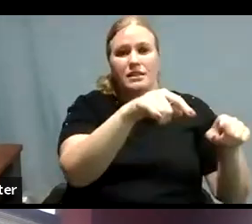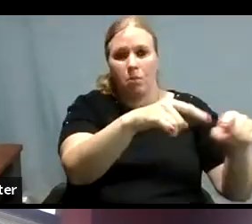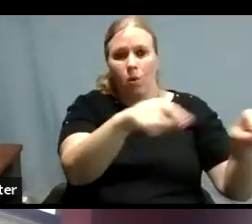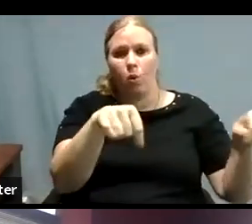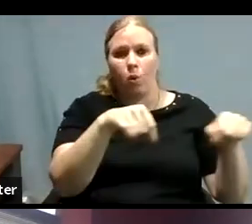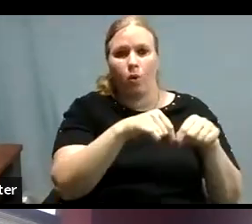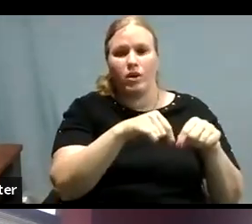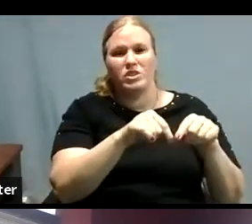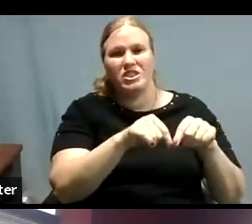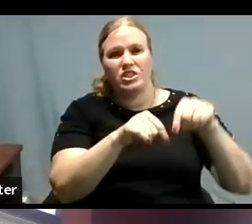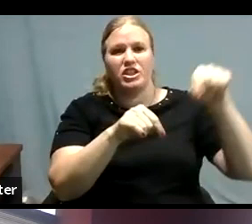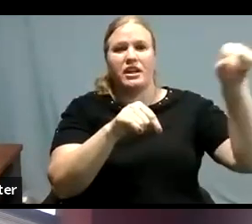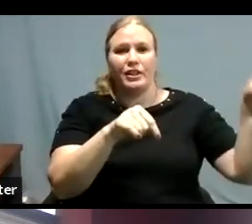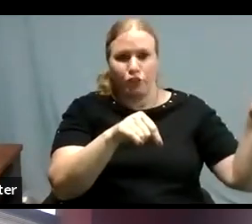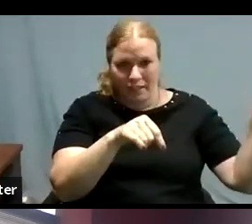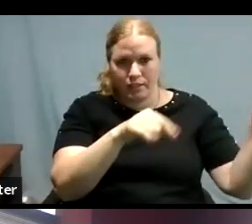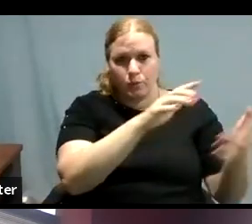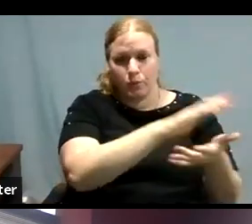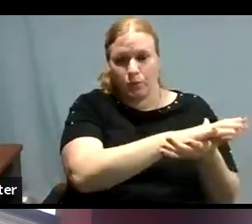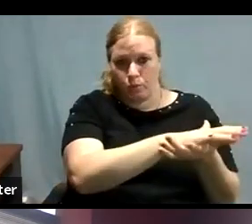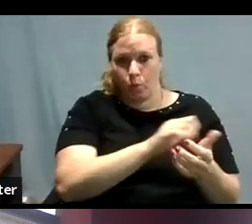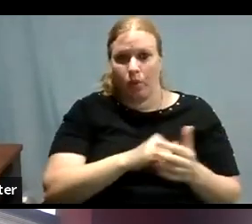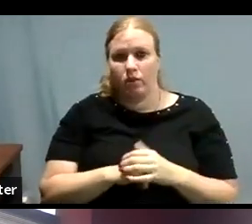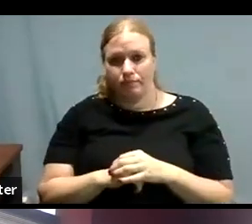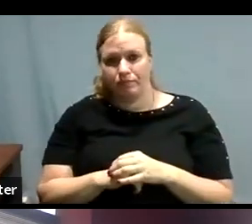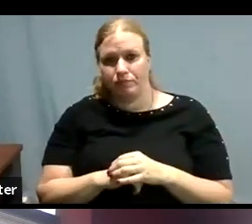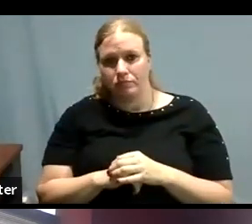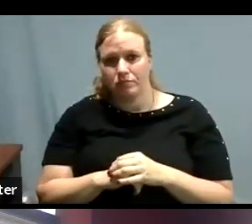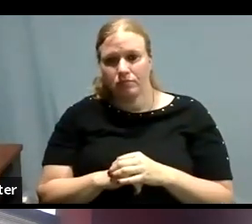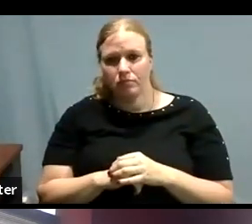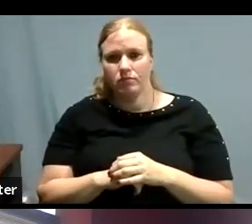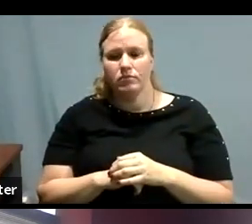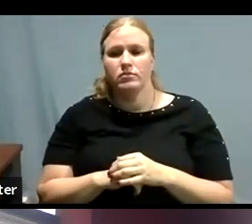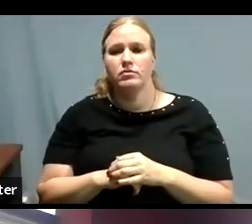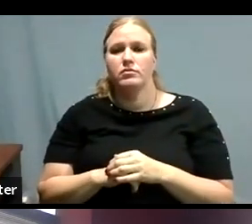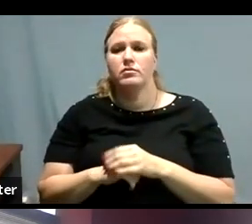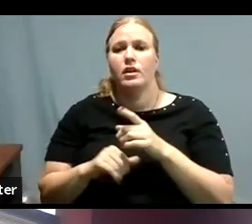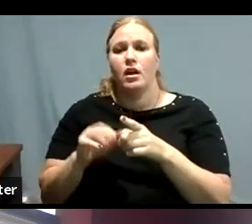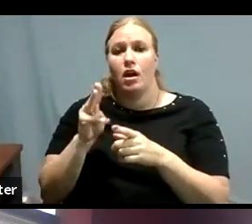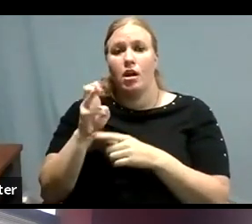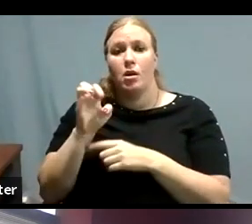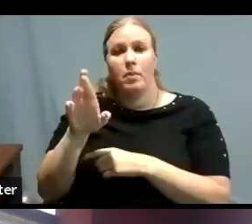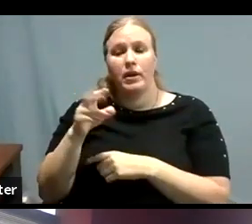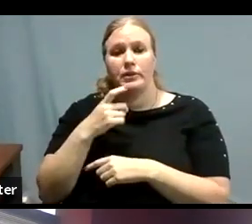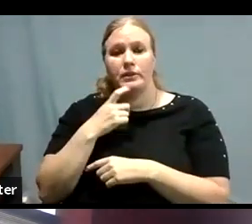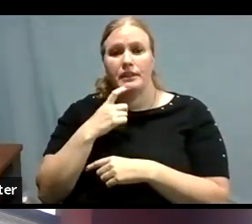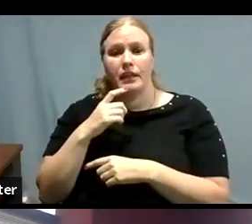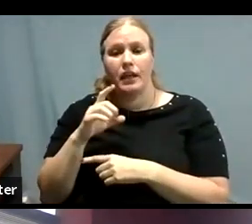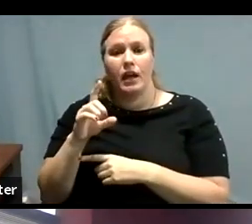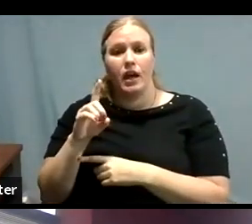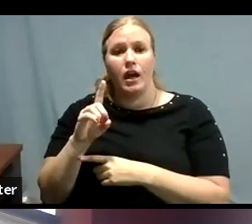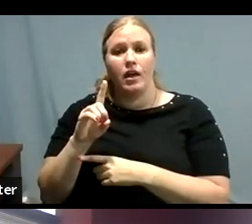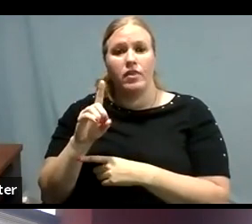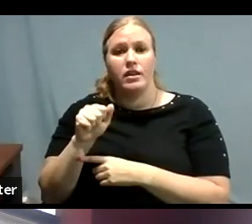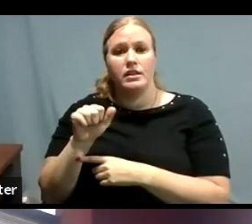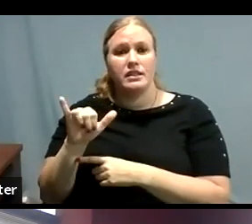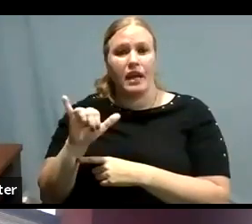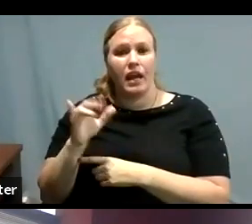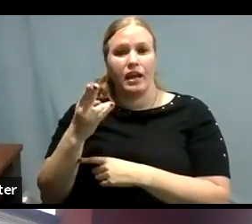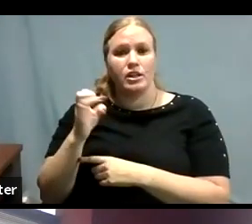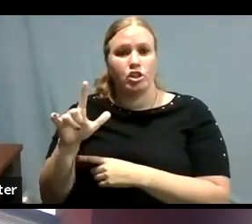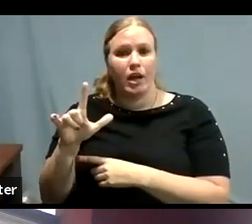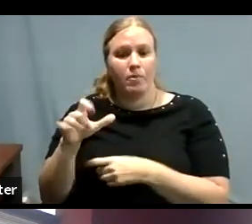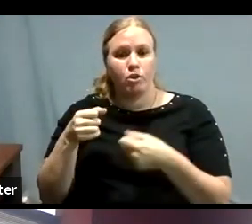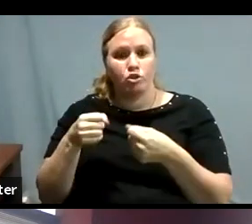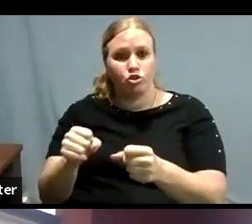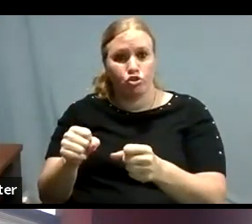school. And Tom, just to be clear, so what's going to happen is the Day Chapel Street site will not be operating at the hours that